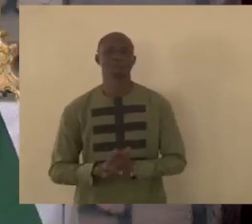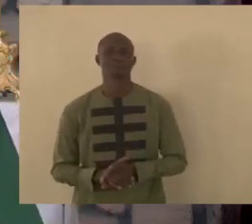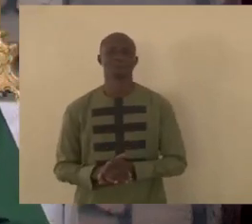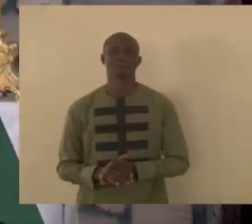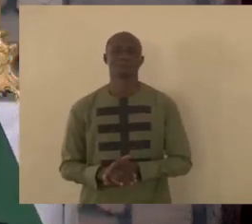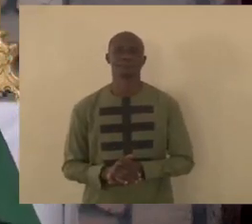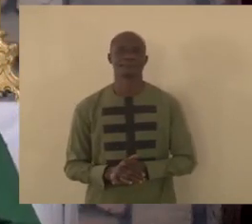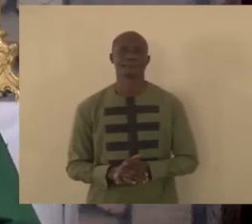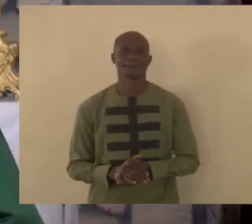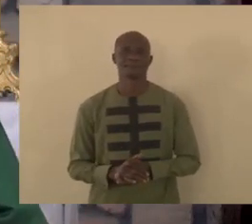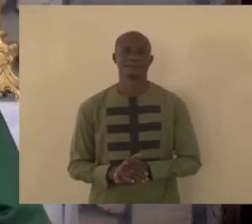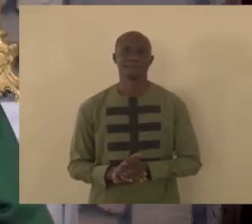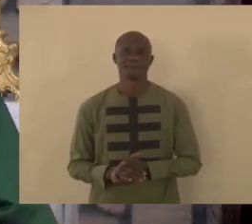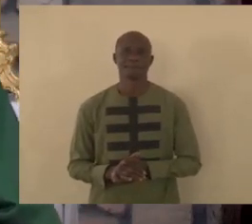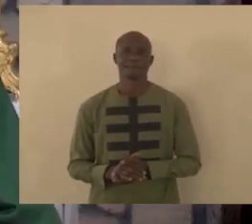all leaders. Thank you.